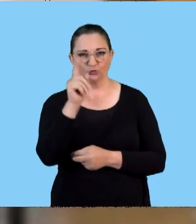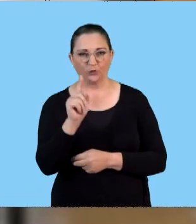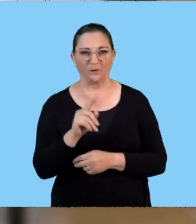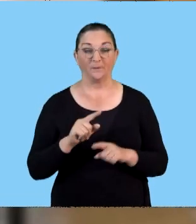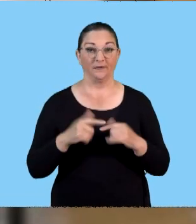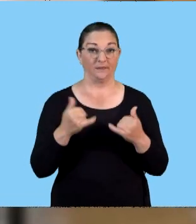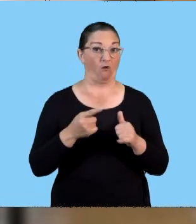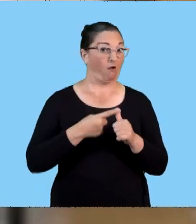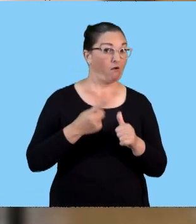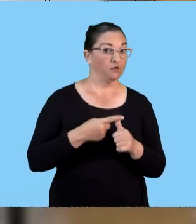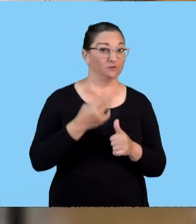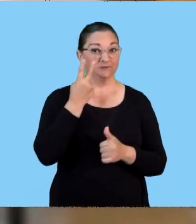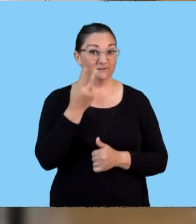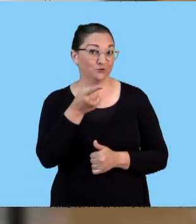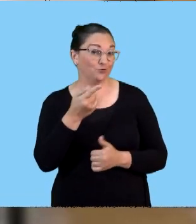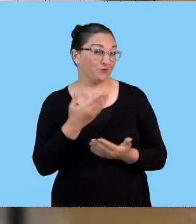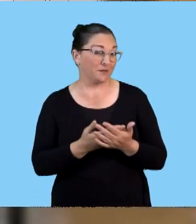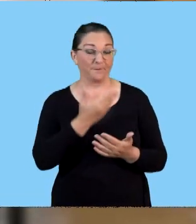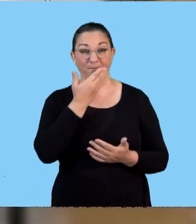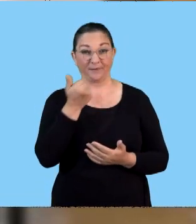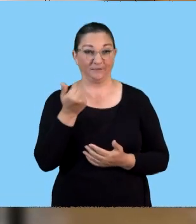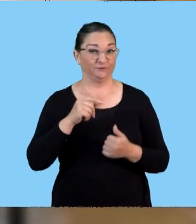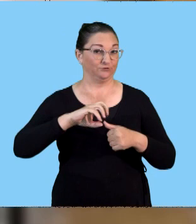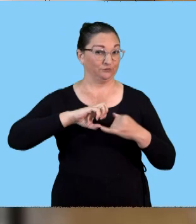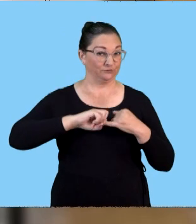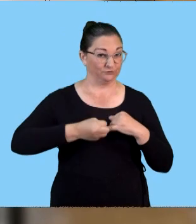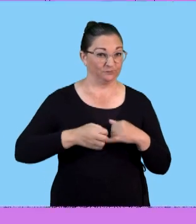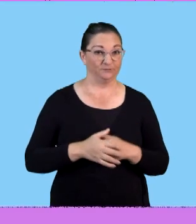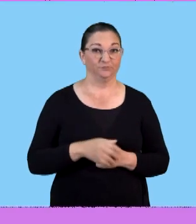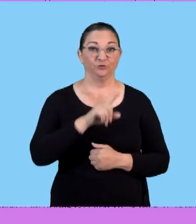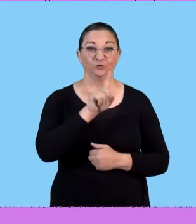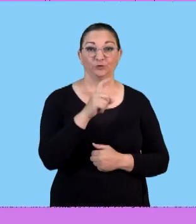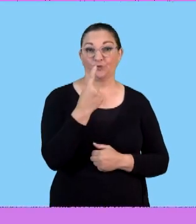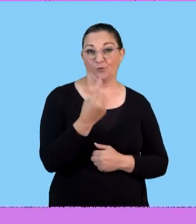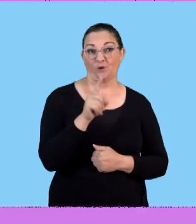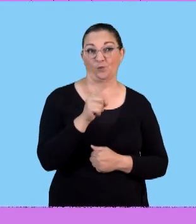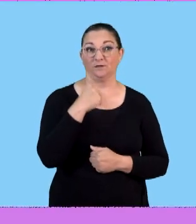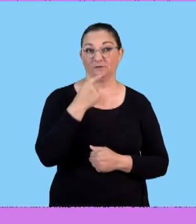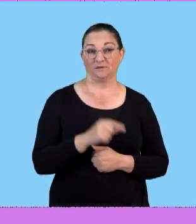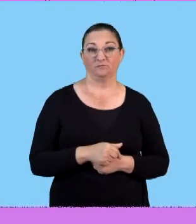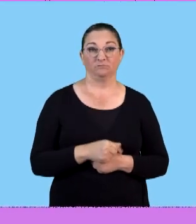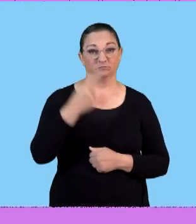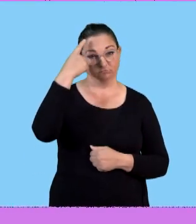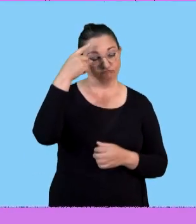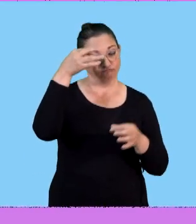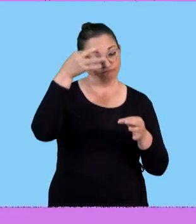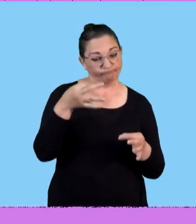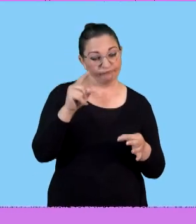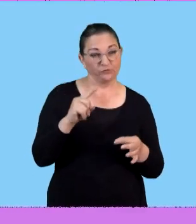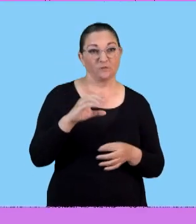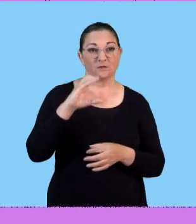I want you to answer these questions to the best of your abilities. So question 1 says define, right, the